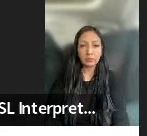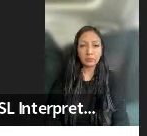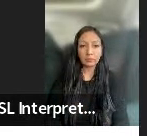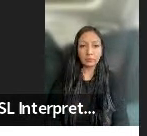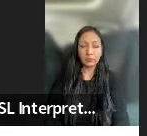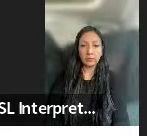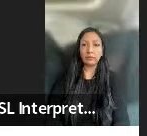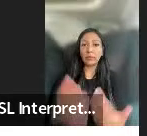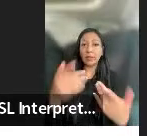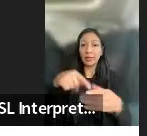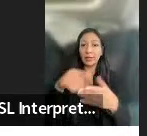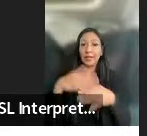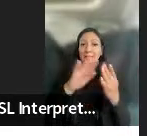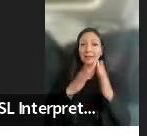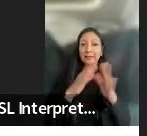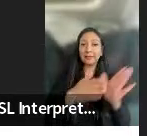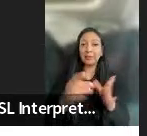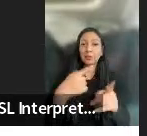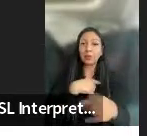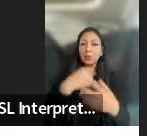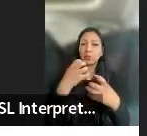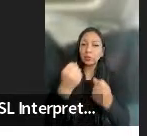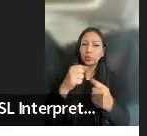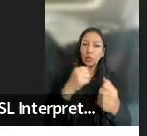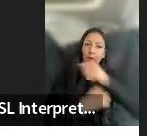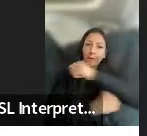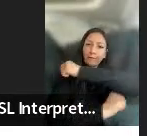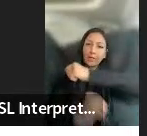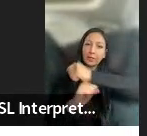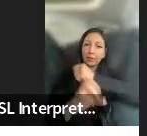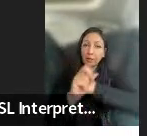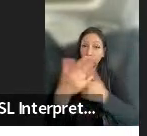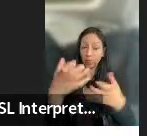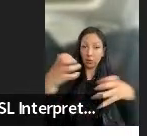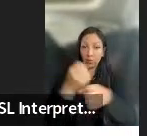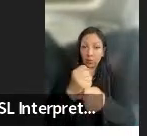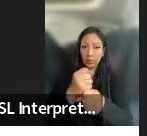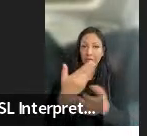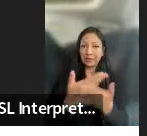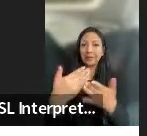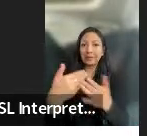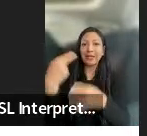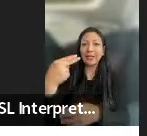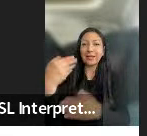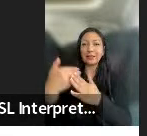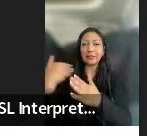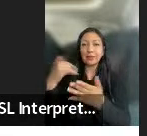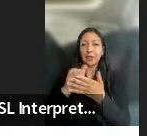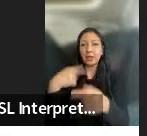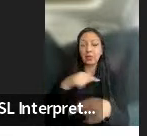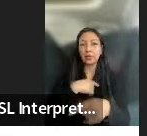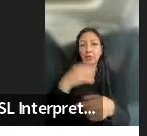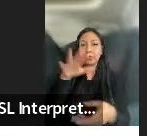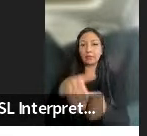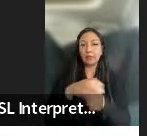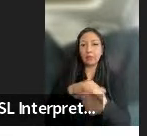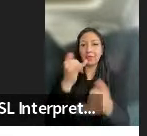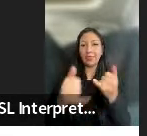Here at City Planning, we're building on a very strong foundation. So I just want to recap some of the history here that we covered last info session.